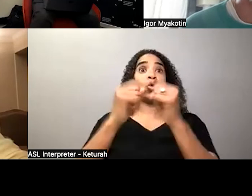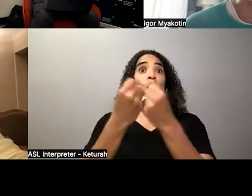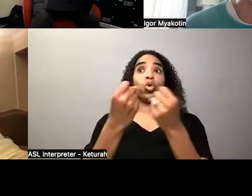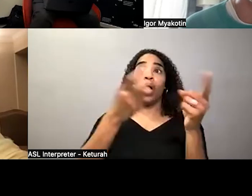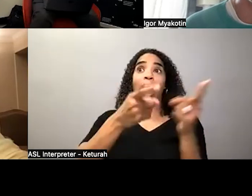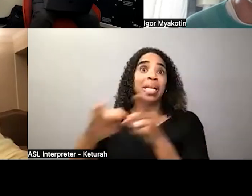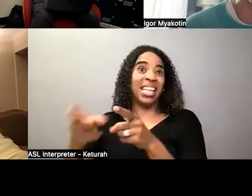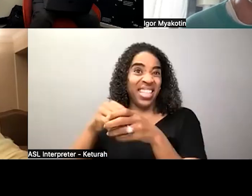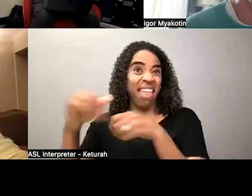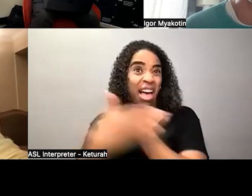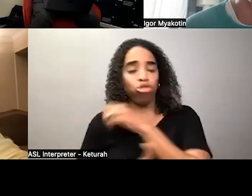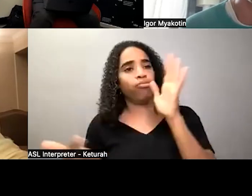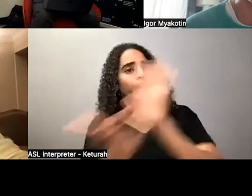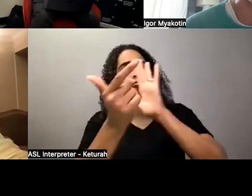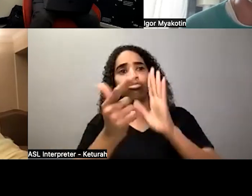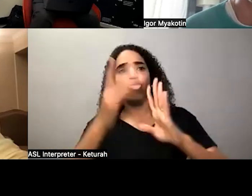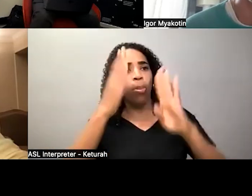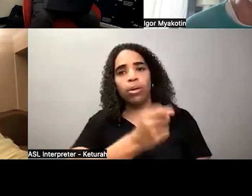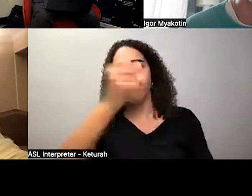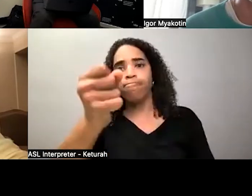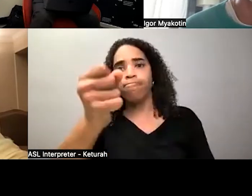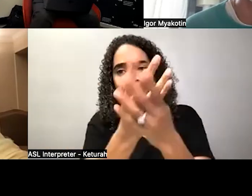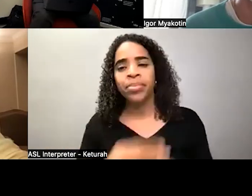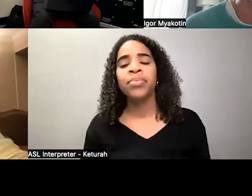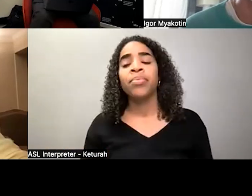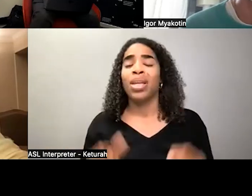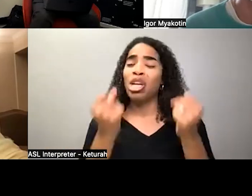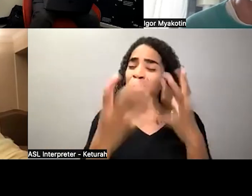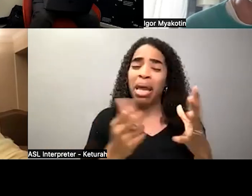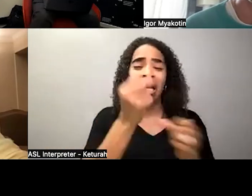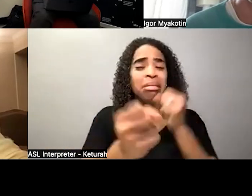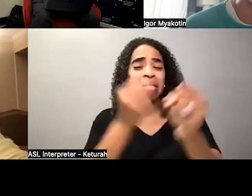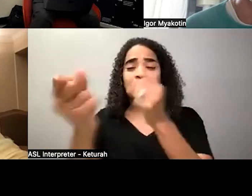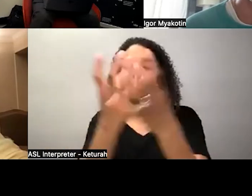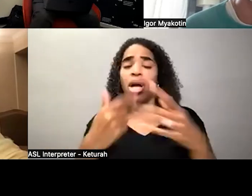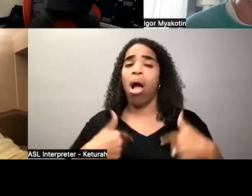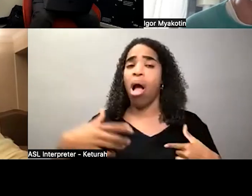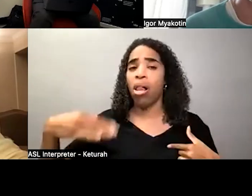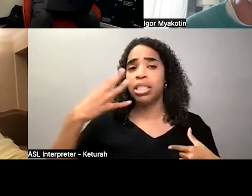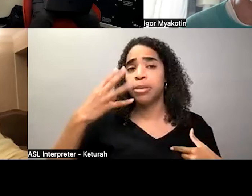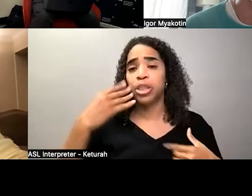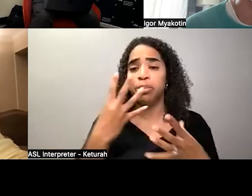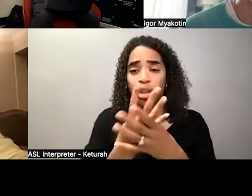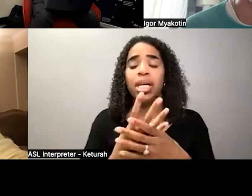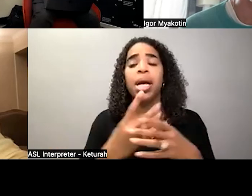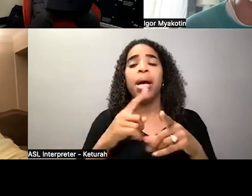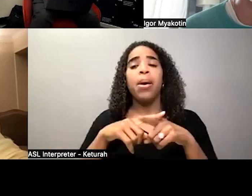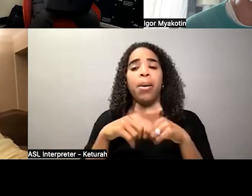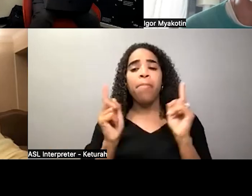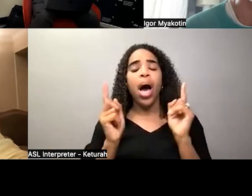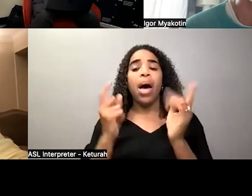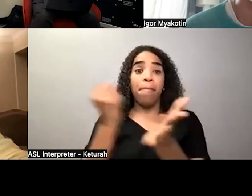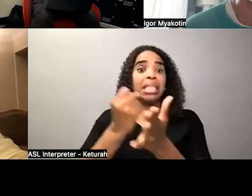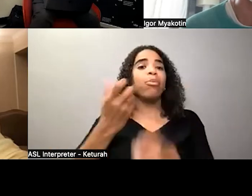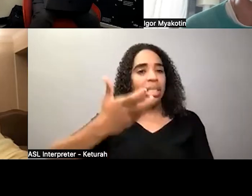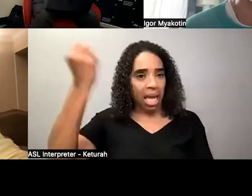many times, many documentary filmmakers in prison. I haven't been in prison. I have been only like my passport has been taken